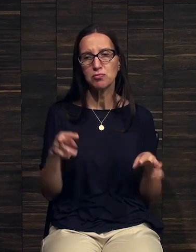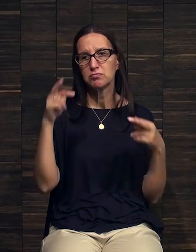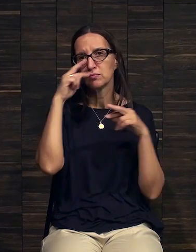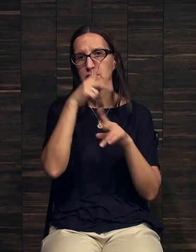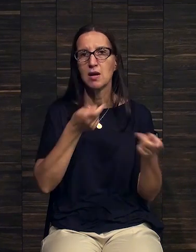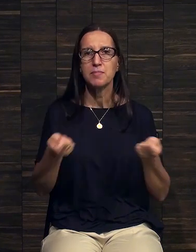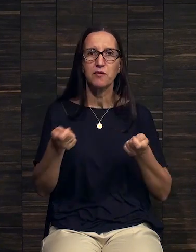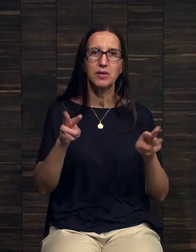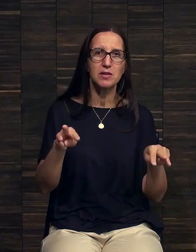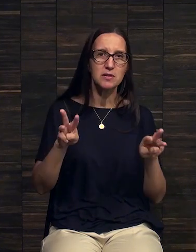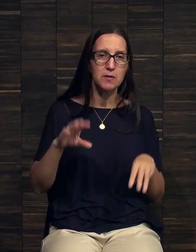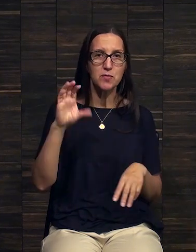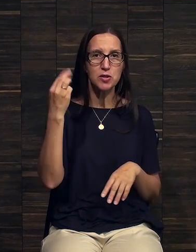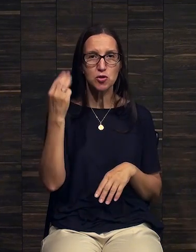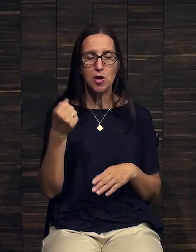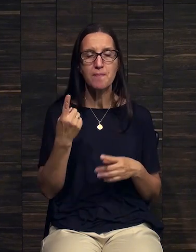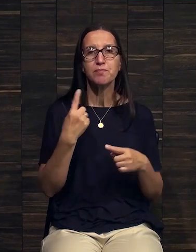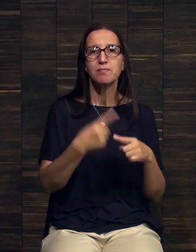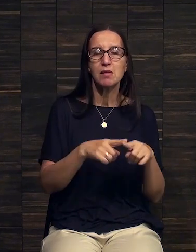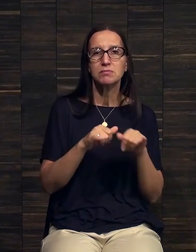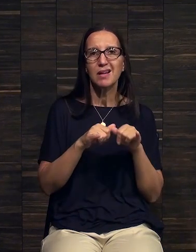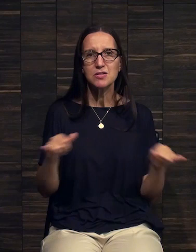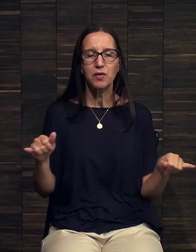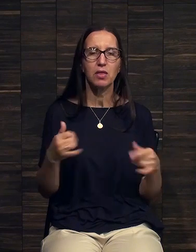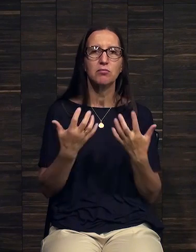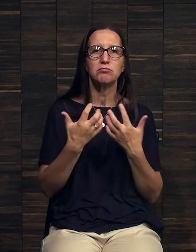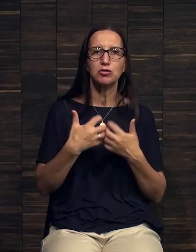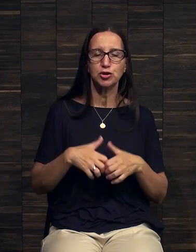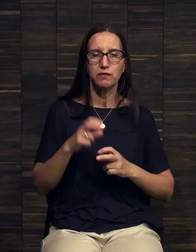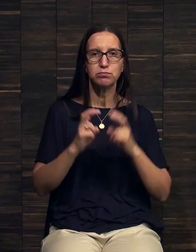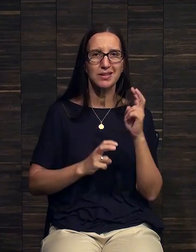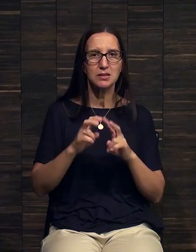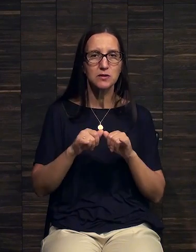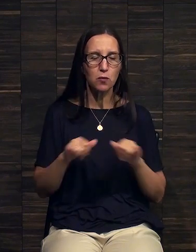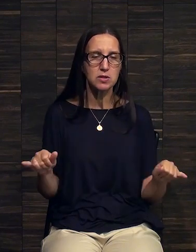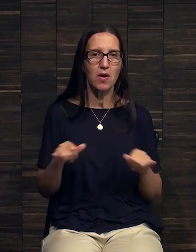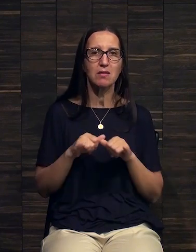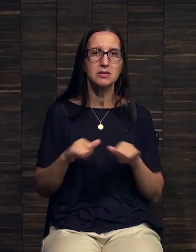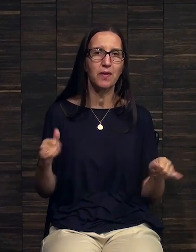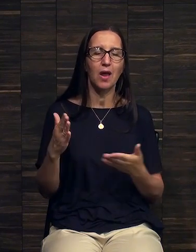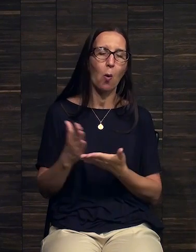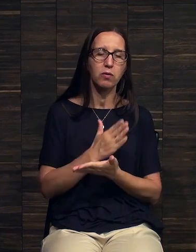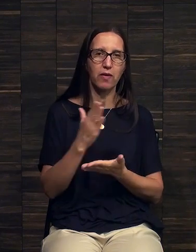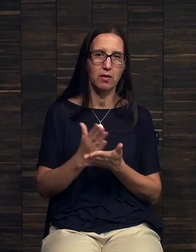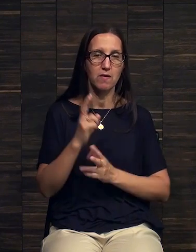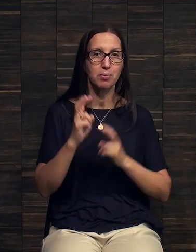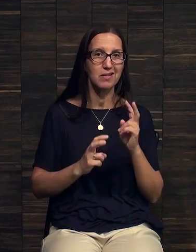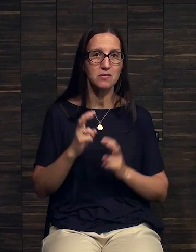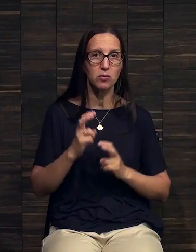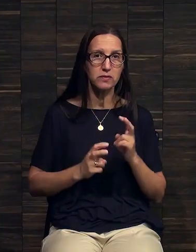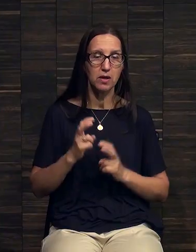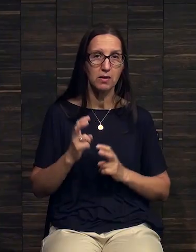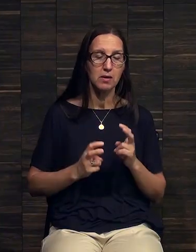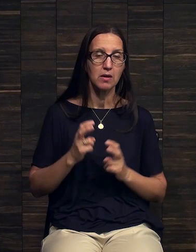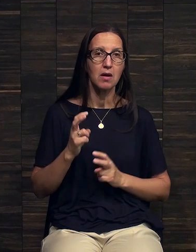to multiple reasons, because of the government of the U.S. was not very sound, because of the